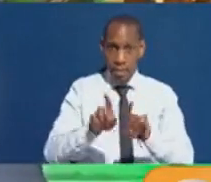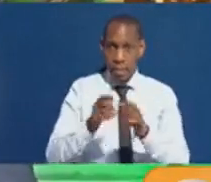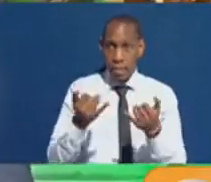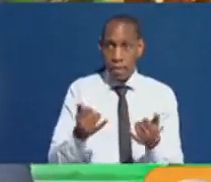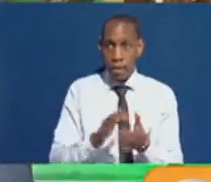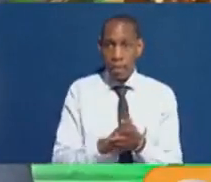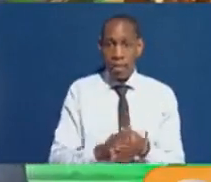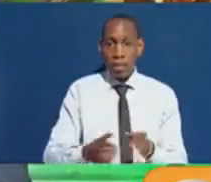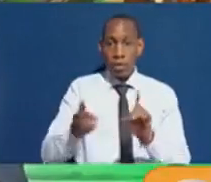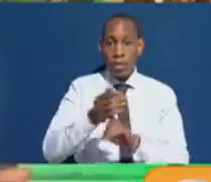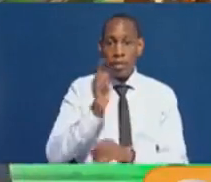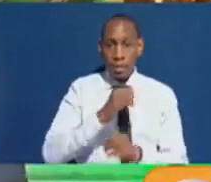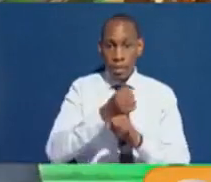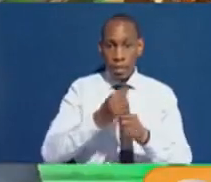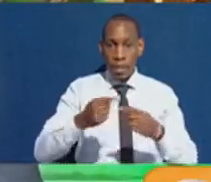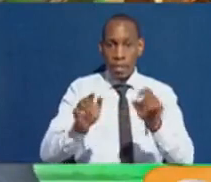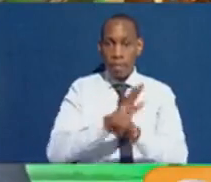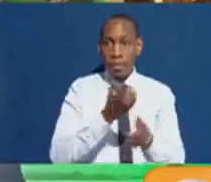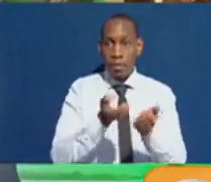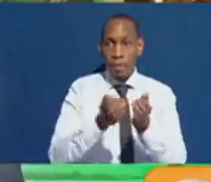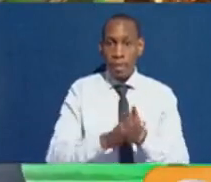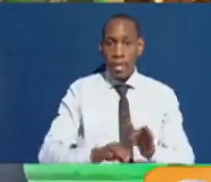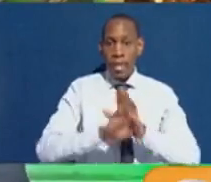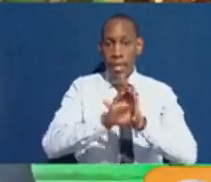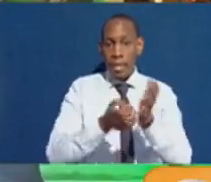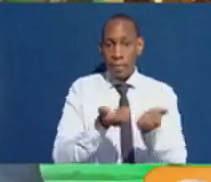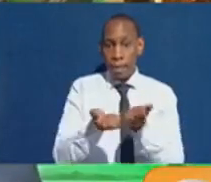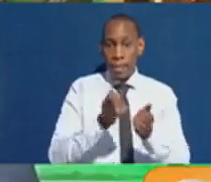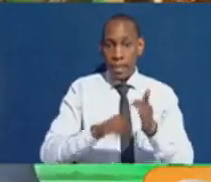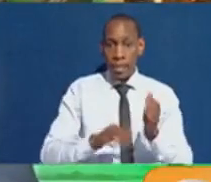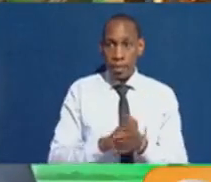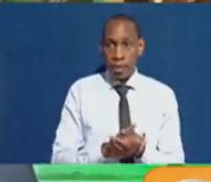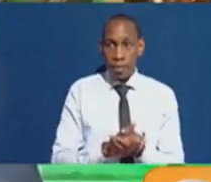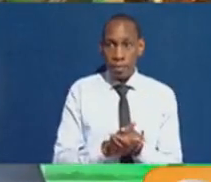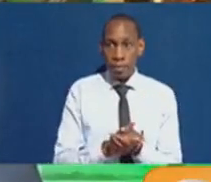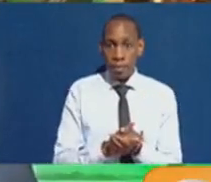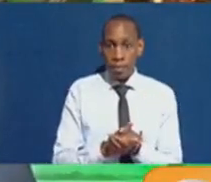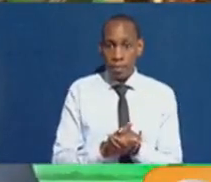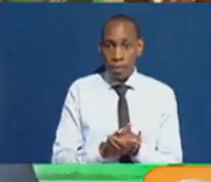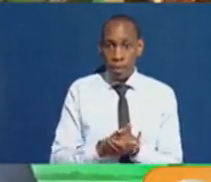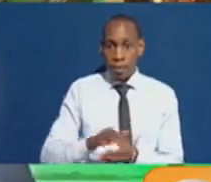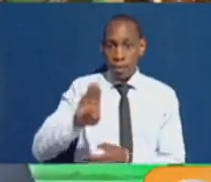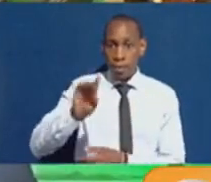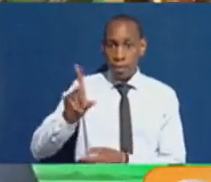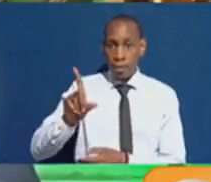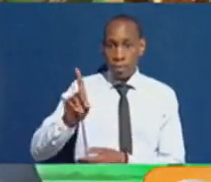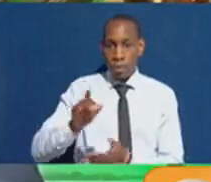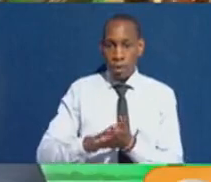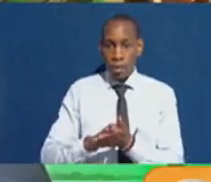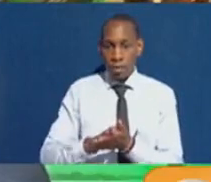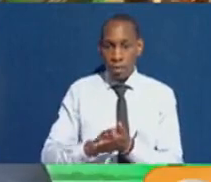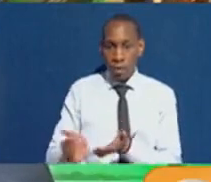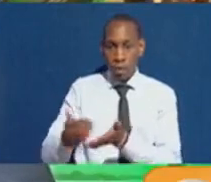been actualized to create successful ventures. One such venture is the Boldway Collection, the brainchild of a university